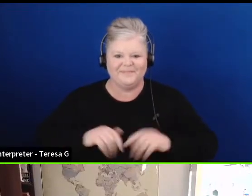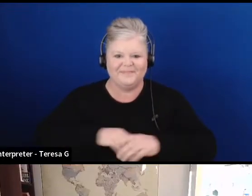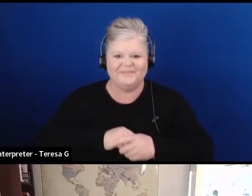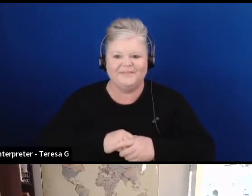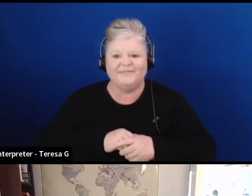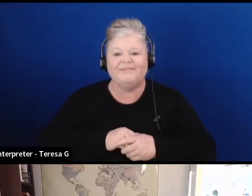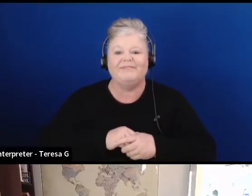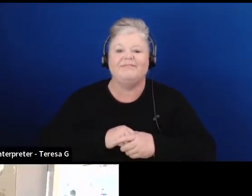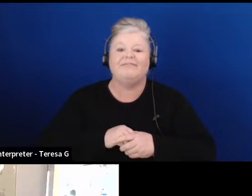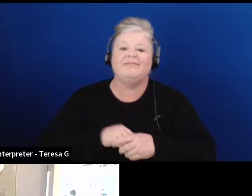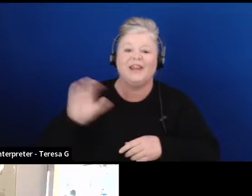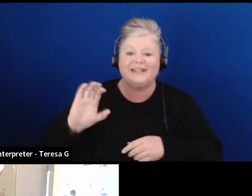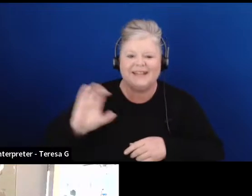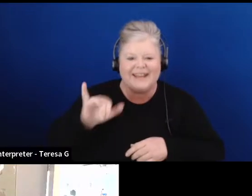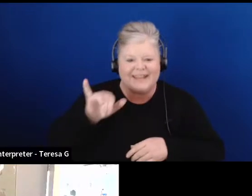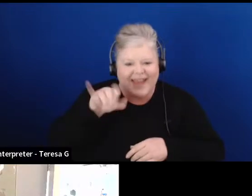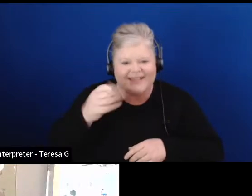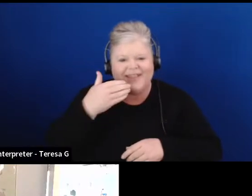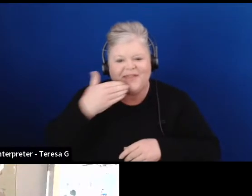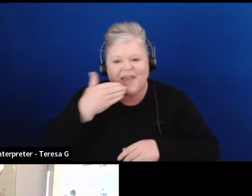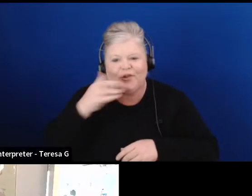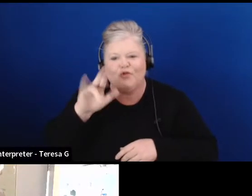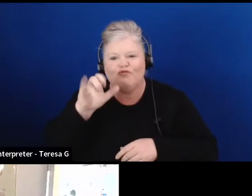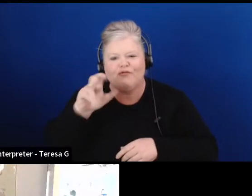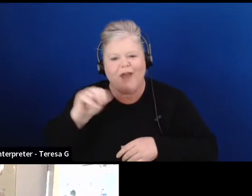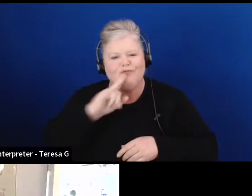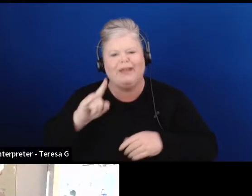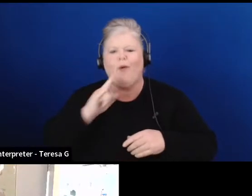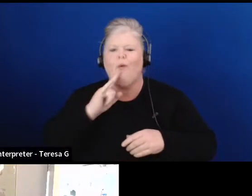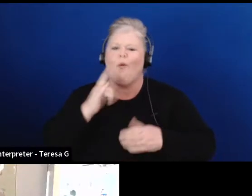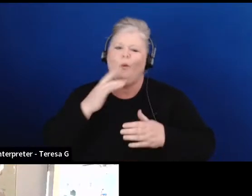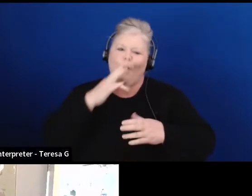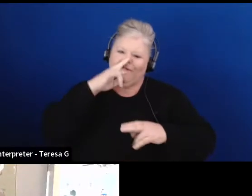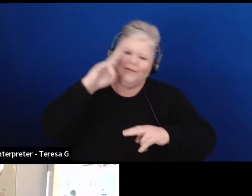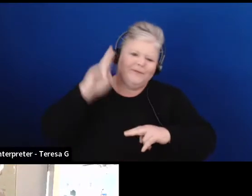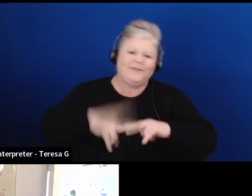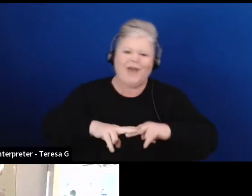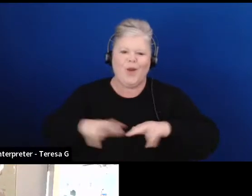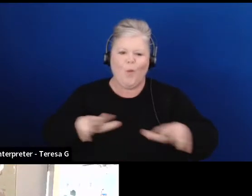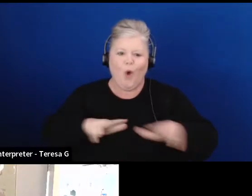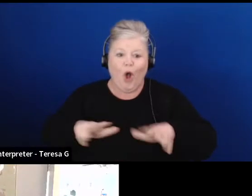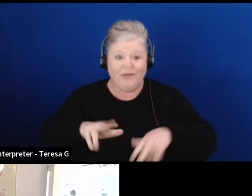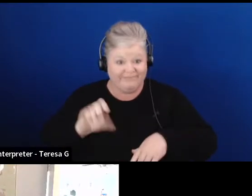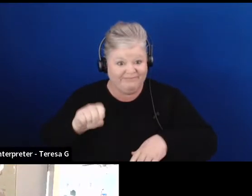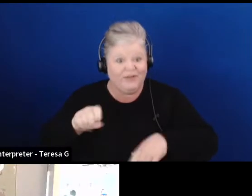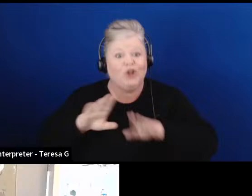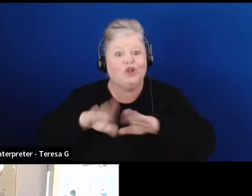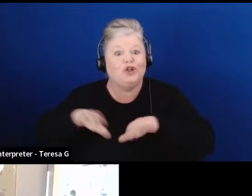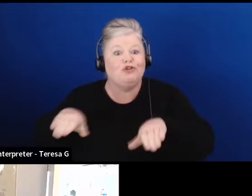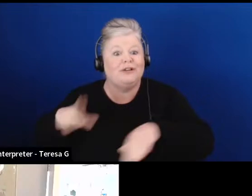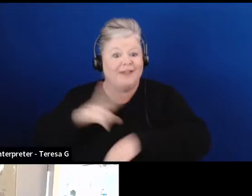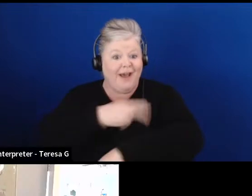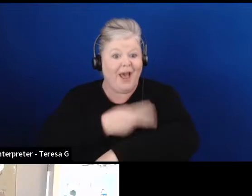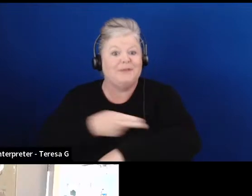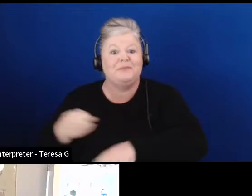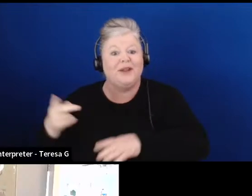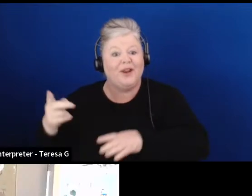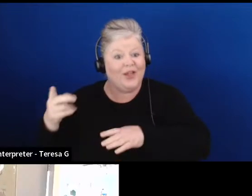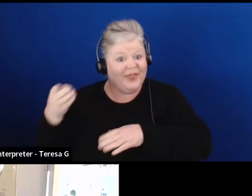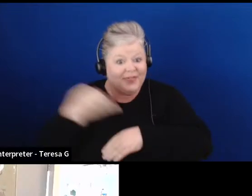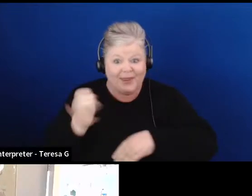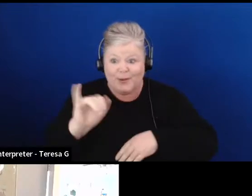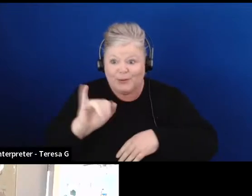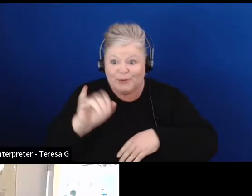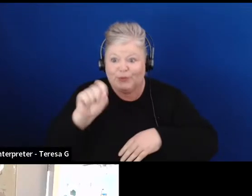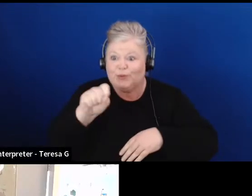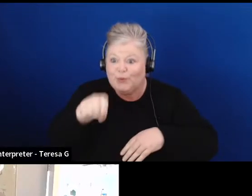Thank you, Ron. It was such a fun walk this year. I wanted to say Children's Hospital was there, and